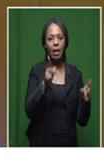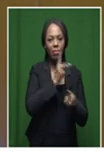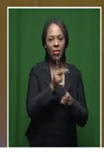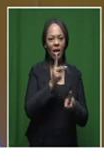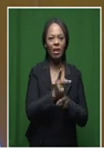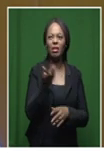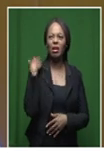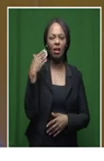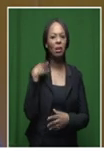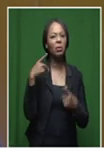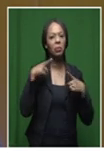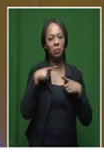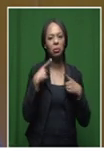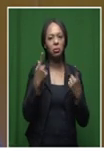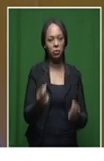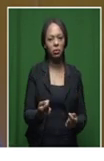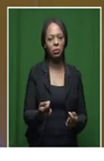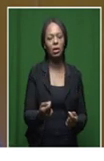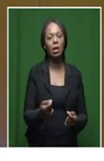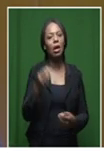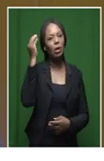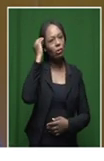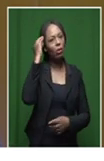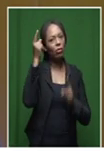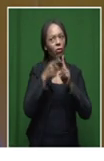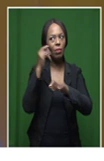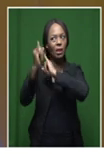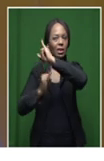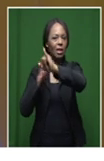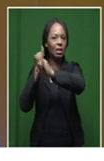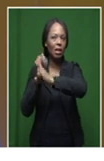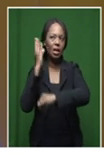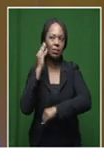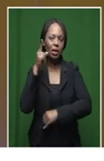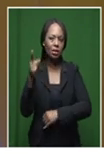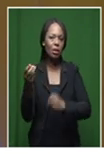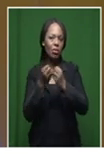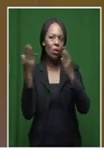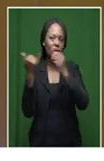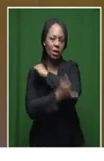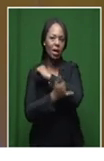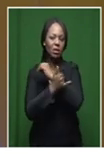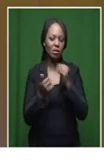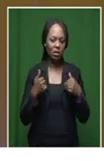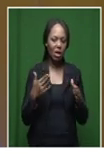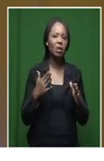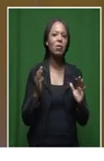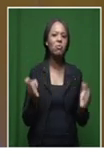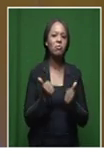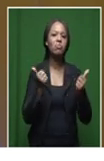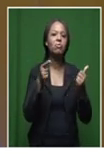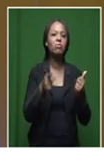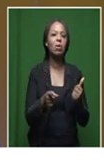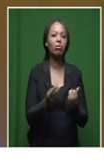a while. So we know from international experience, many countries have started to